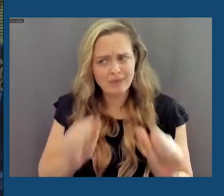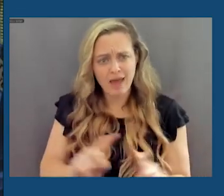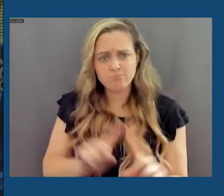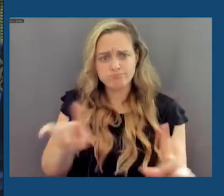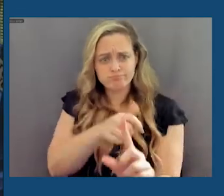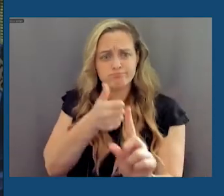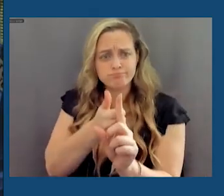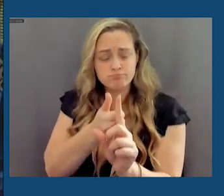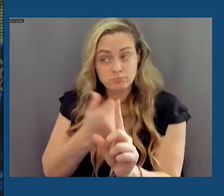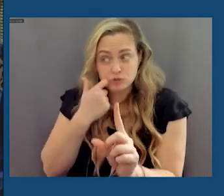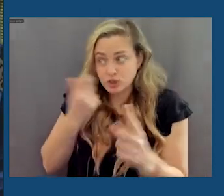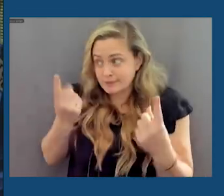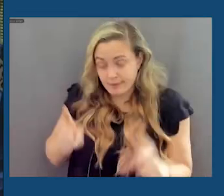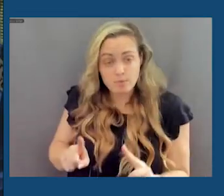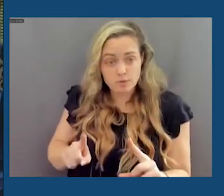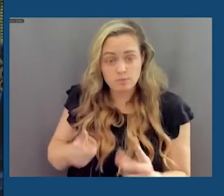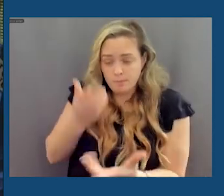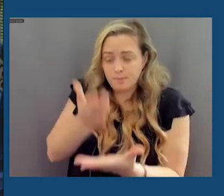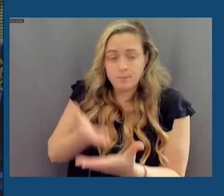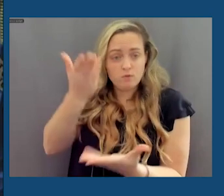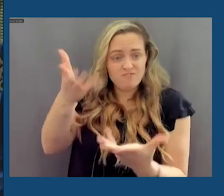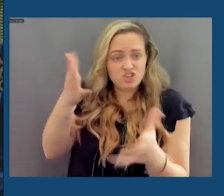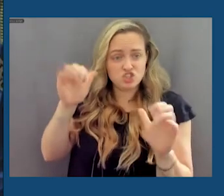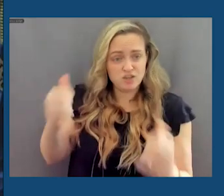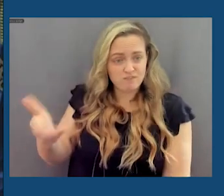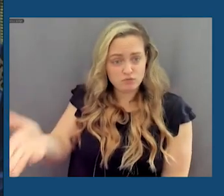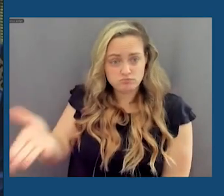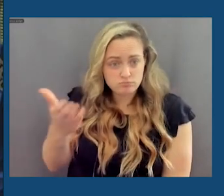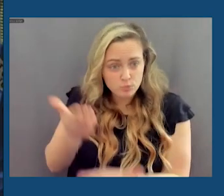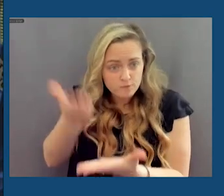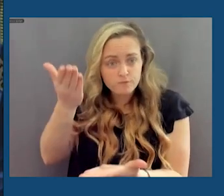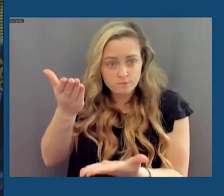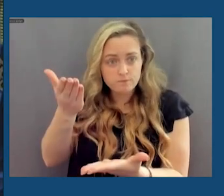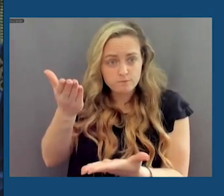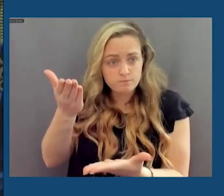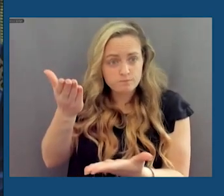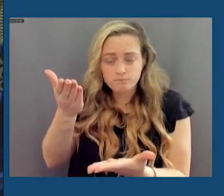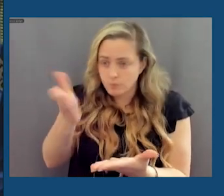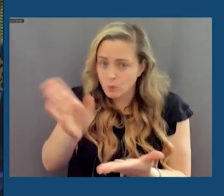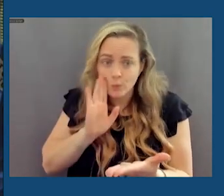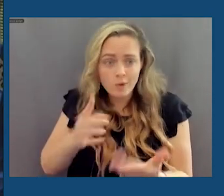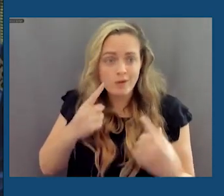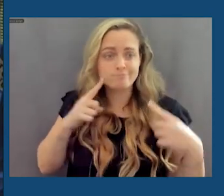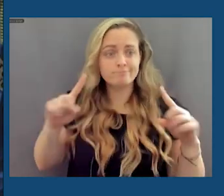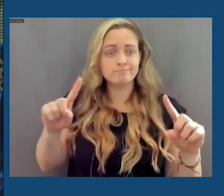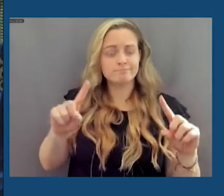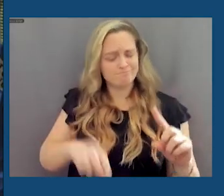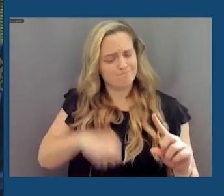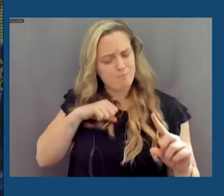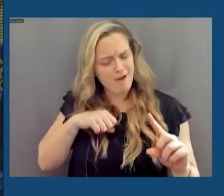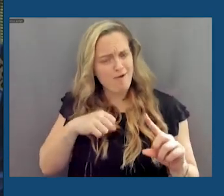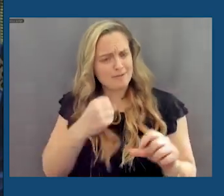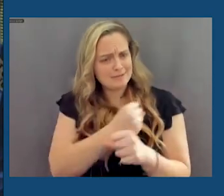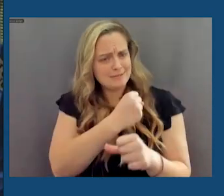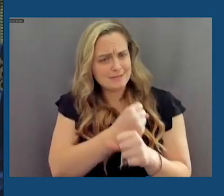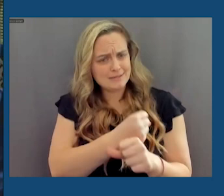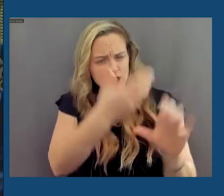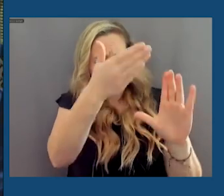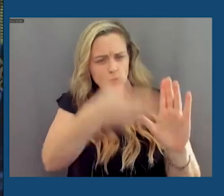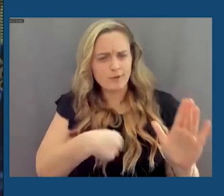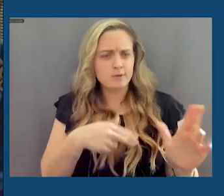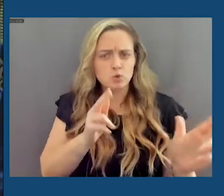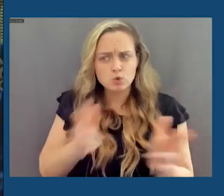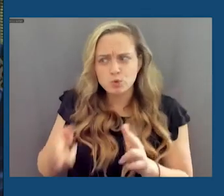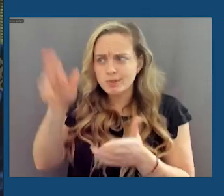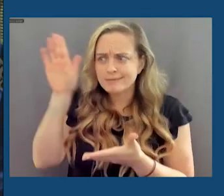did. The proof is in the effort. It pays off. I'm proud of those statistics when it comes to shootings down, murders down,